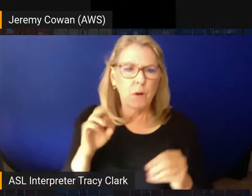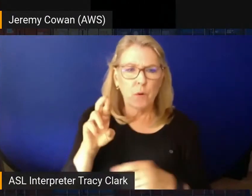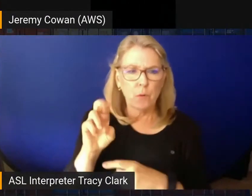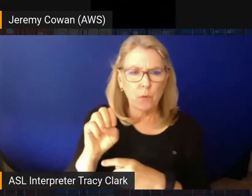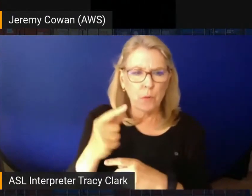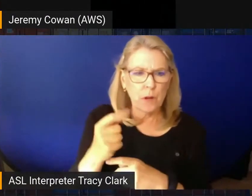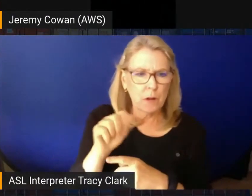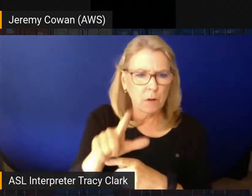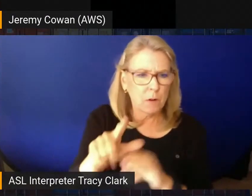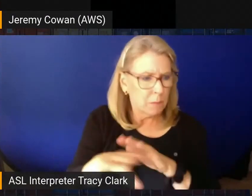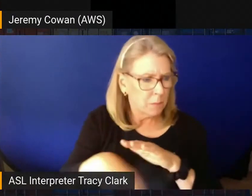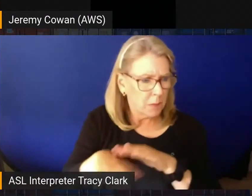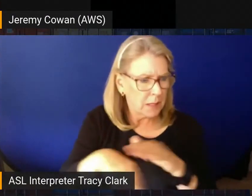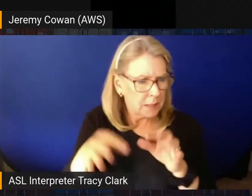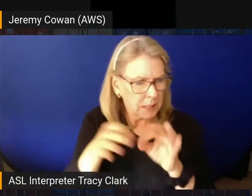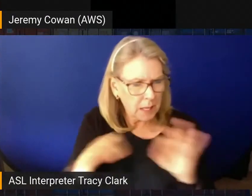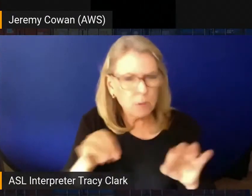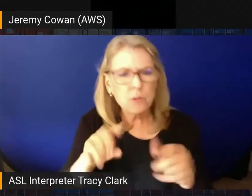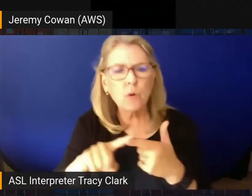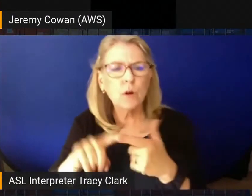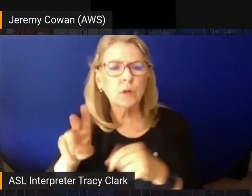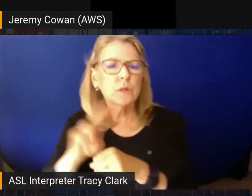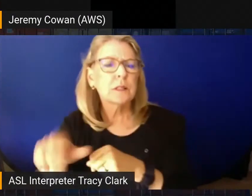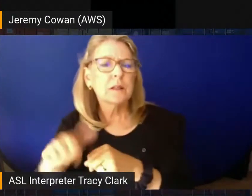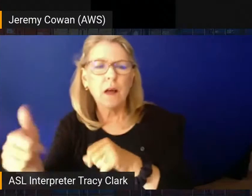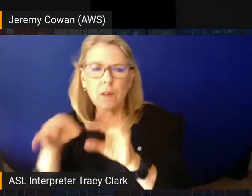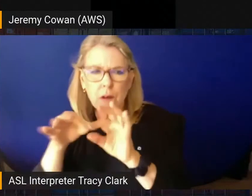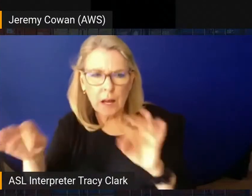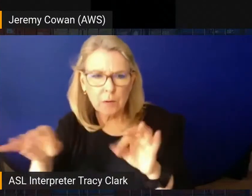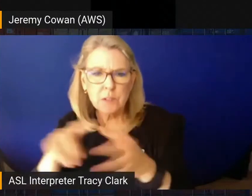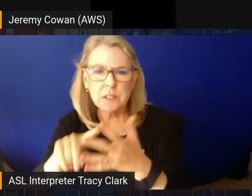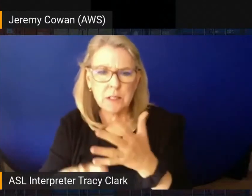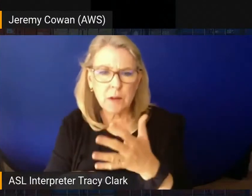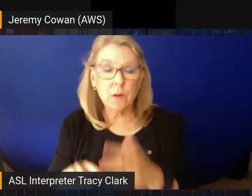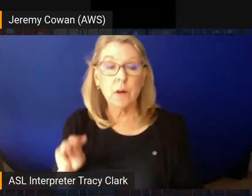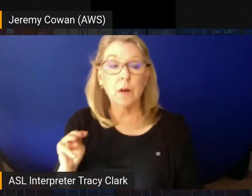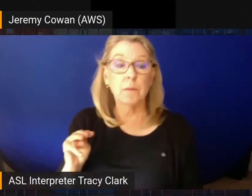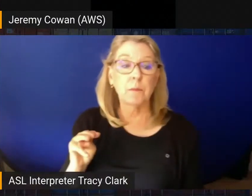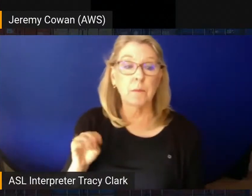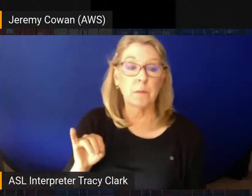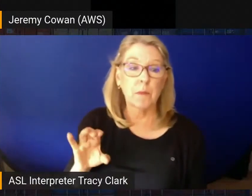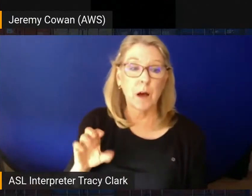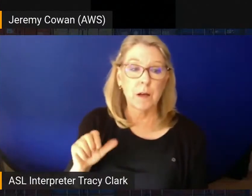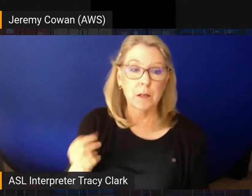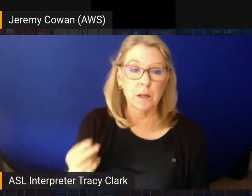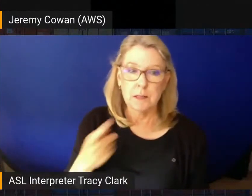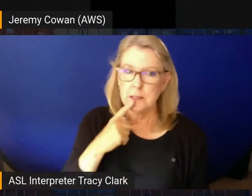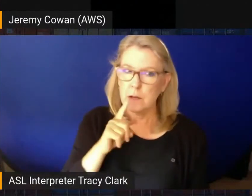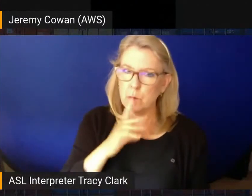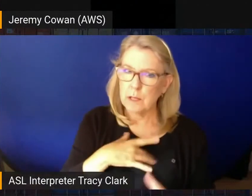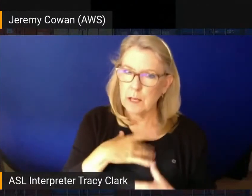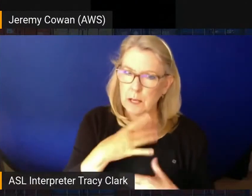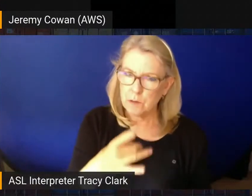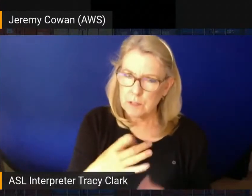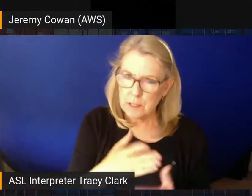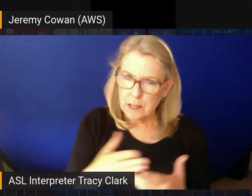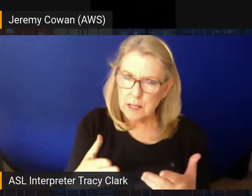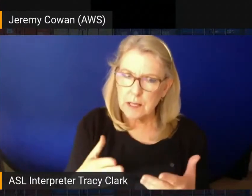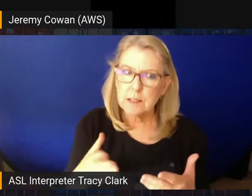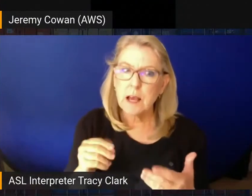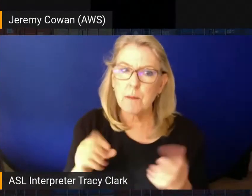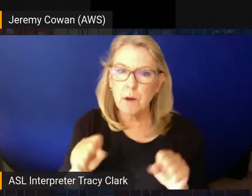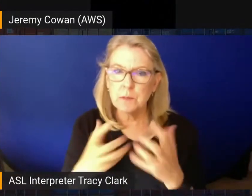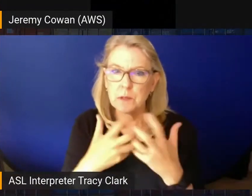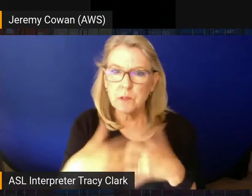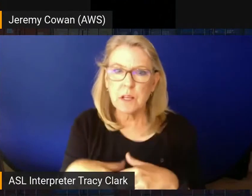And as Michael already said, there's really interesting opportunities for integrations with things like AWS IAM and other stuff in